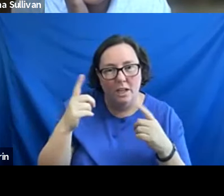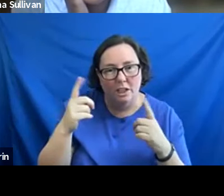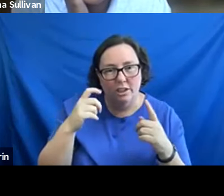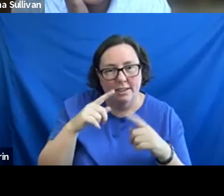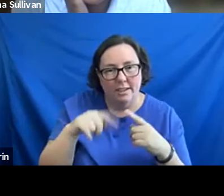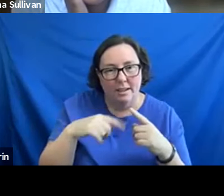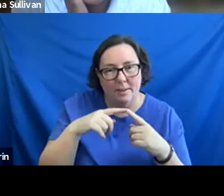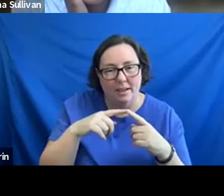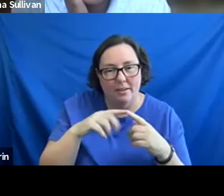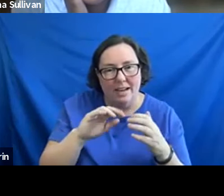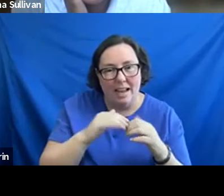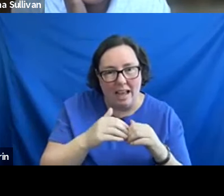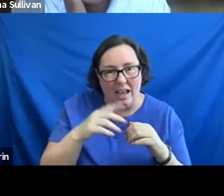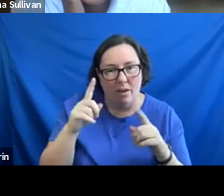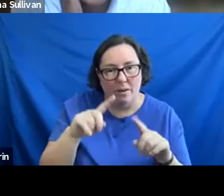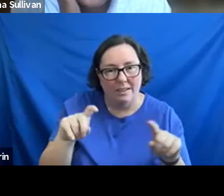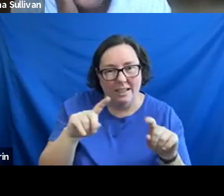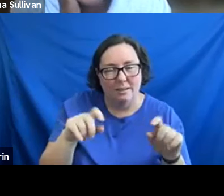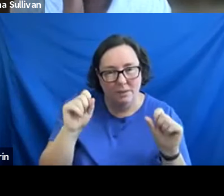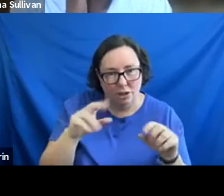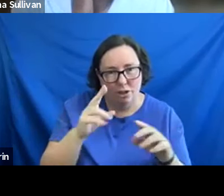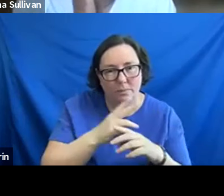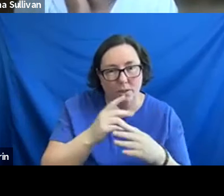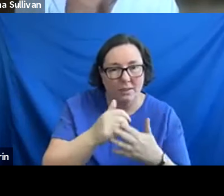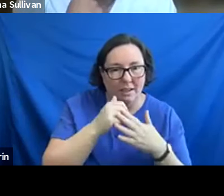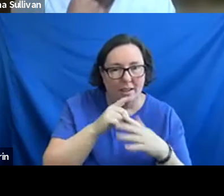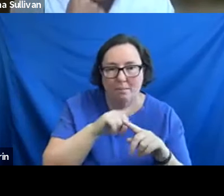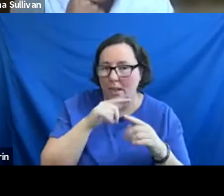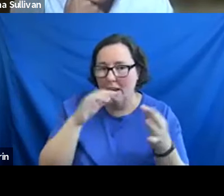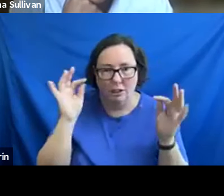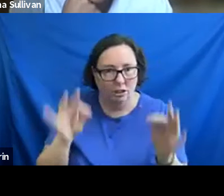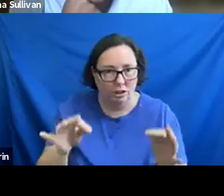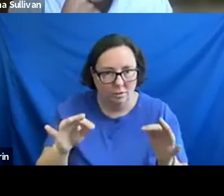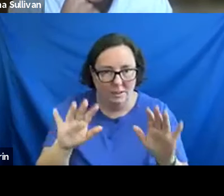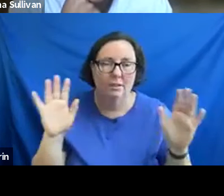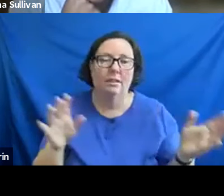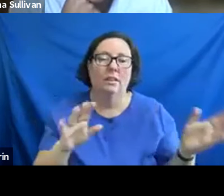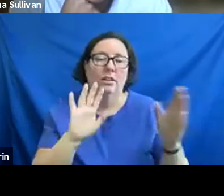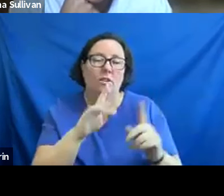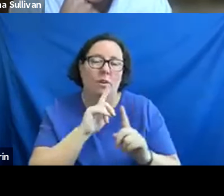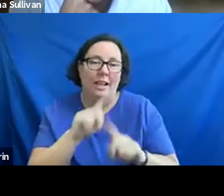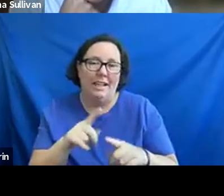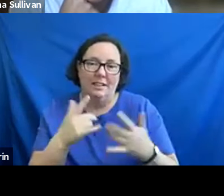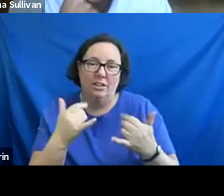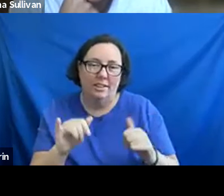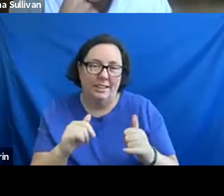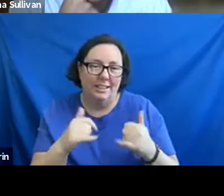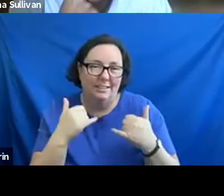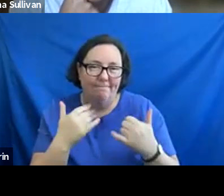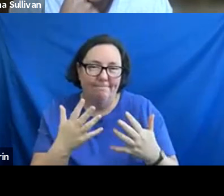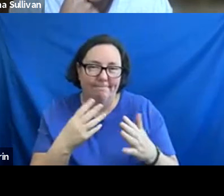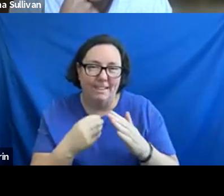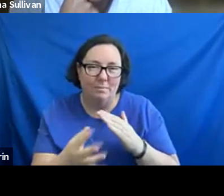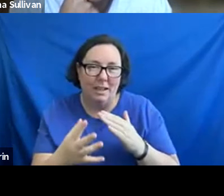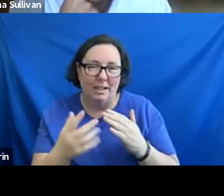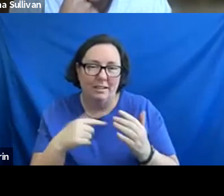question around how assessments could be used to help but not be determinative. And your answer still implies